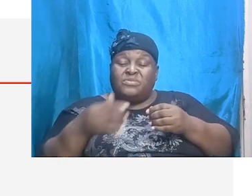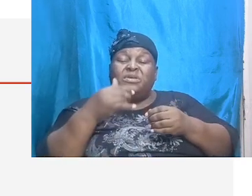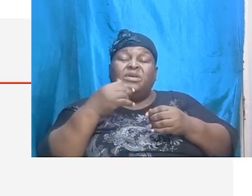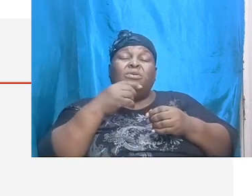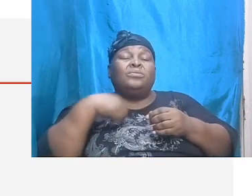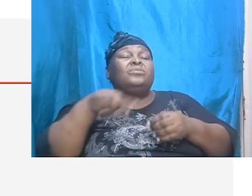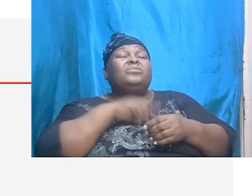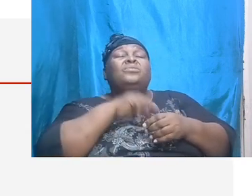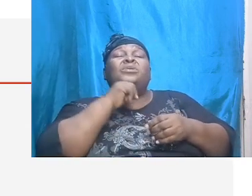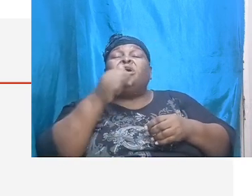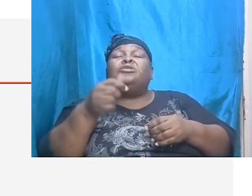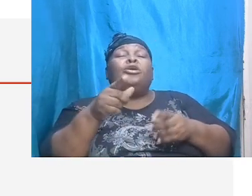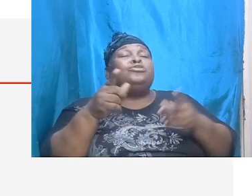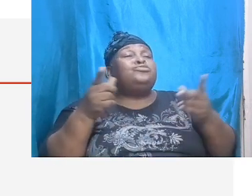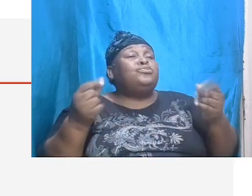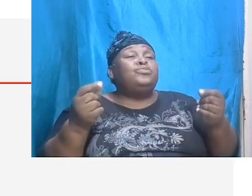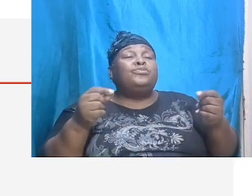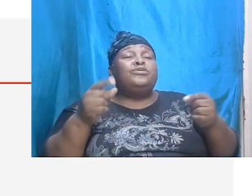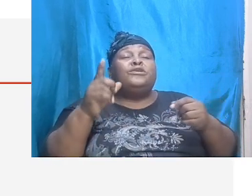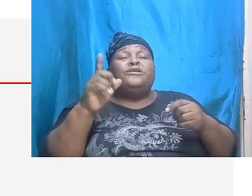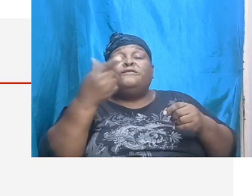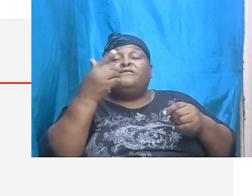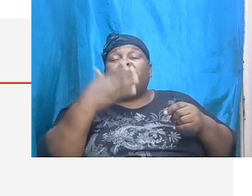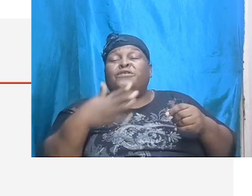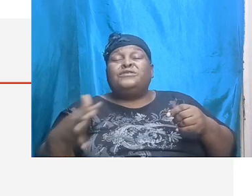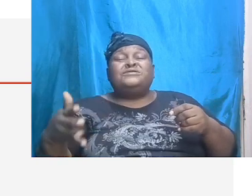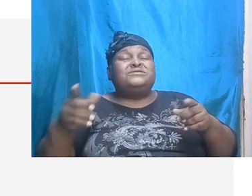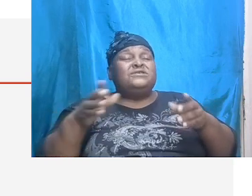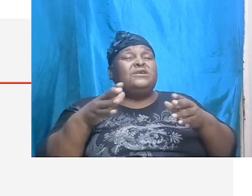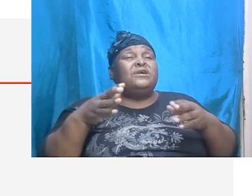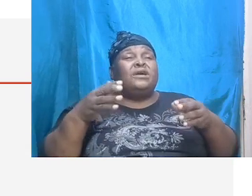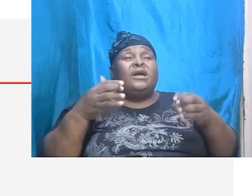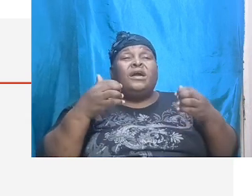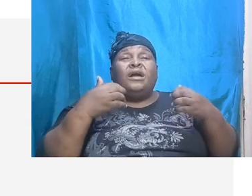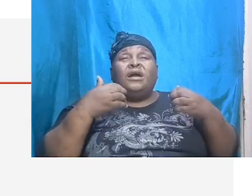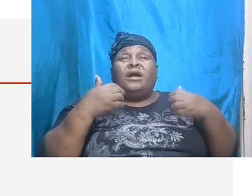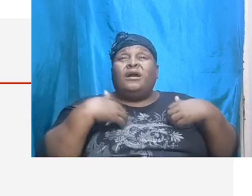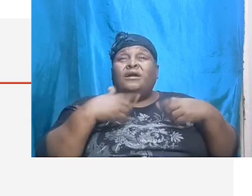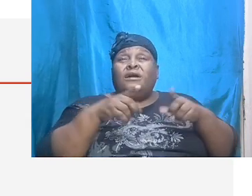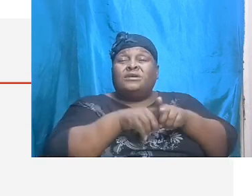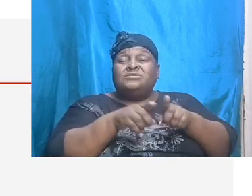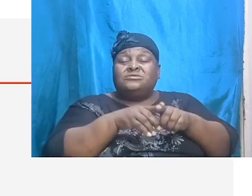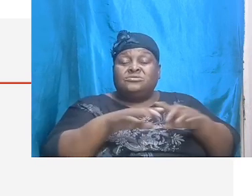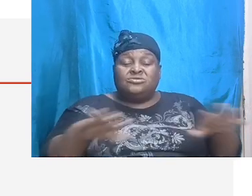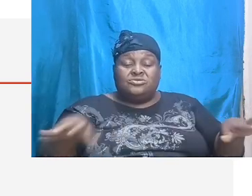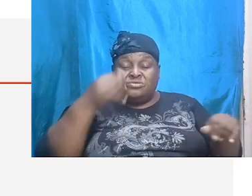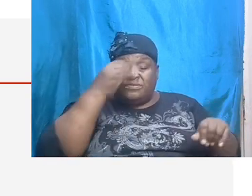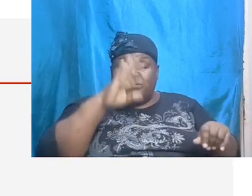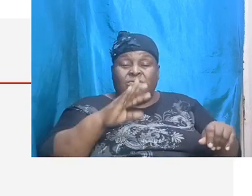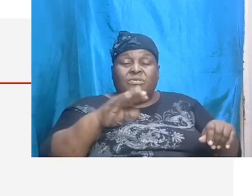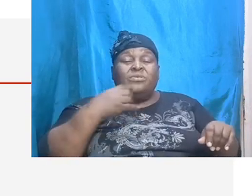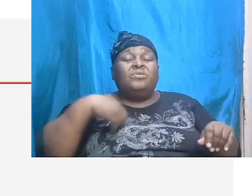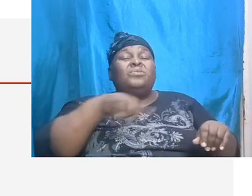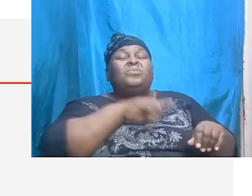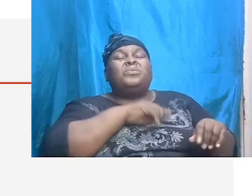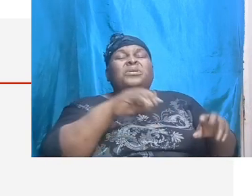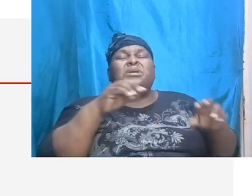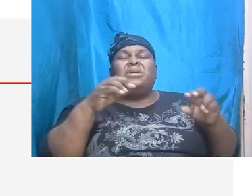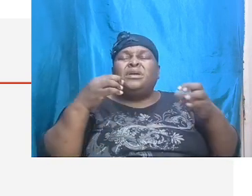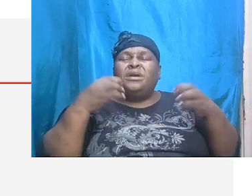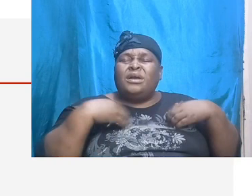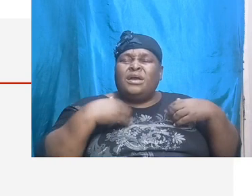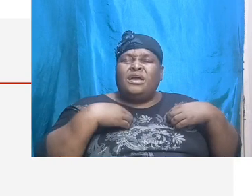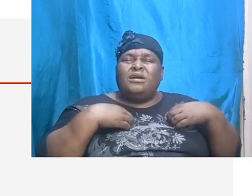So first thing we have to do as children of God is to examine the wall. We need to understand what is taking place